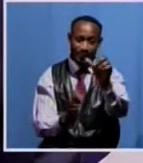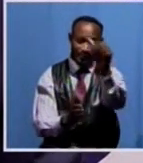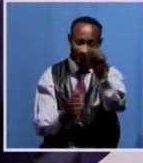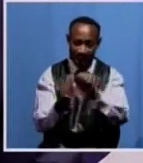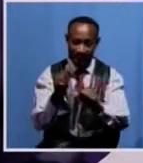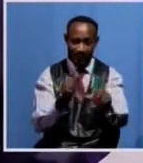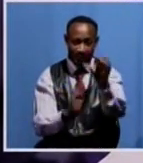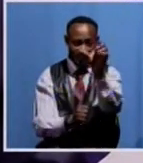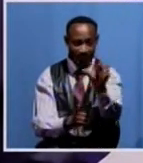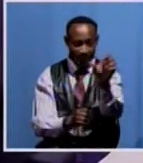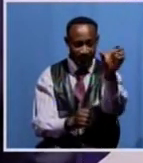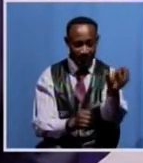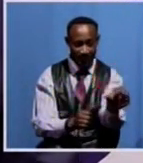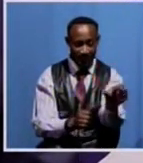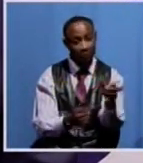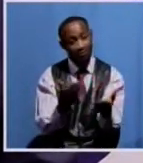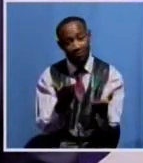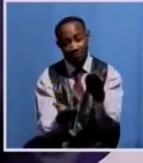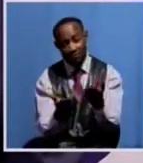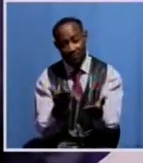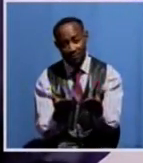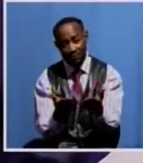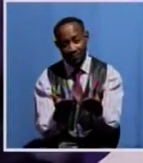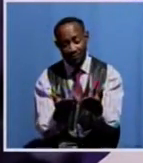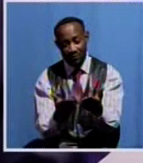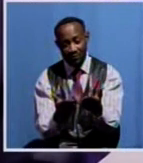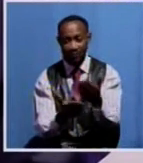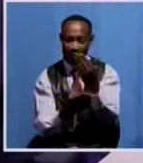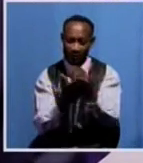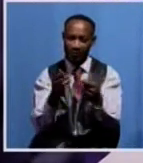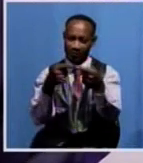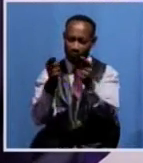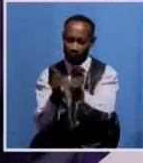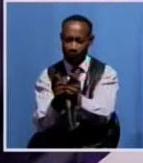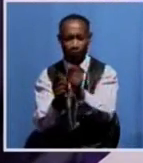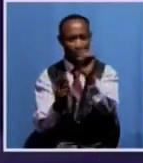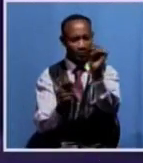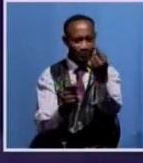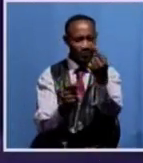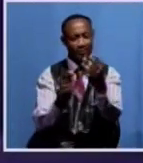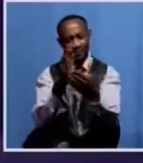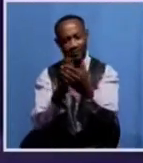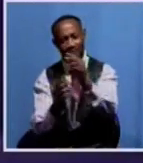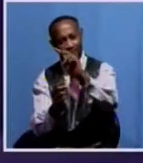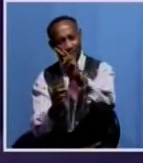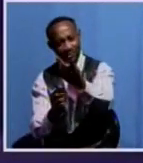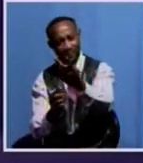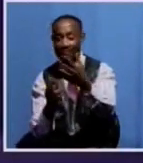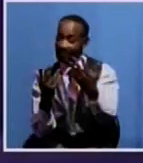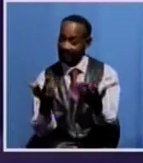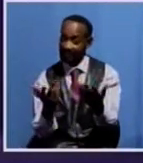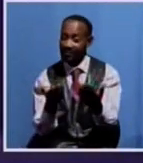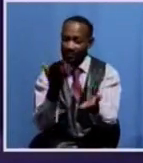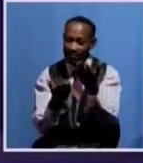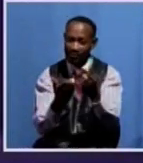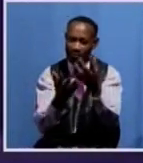or whether we will be on a first in, first out basis, I don't know. But is this one of the first things you're going to do in come January? Or you